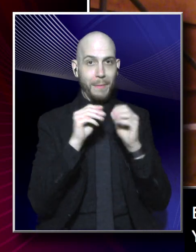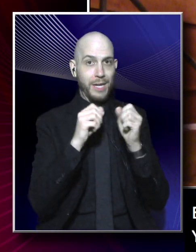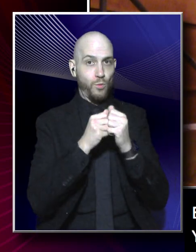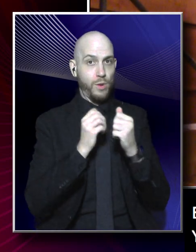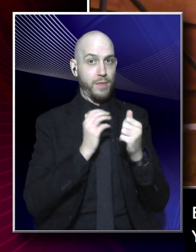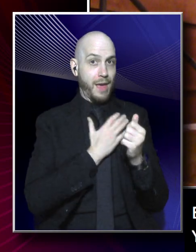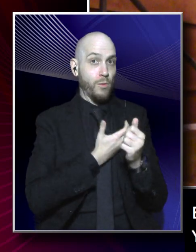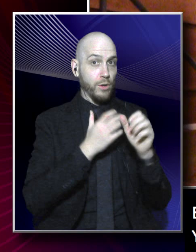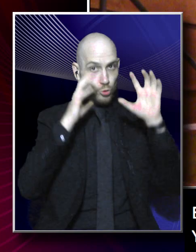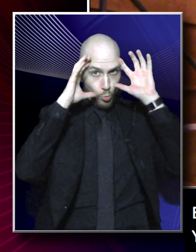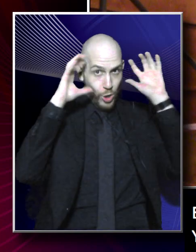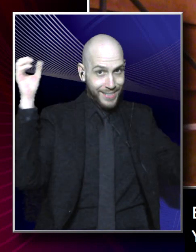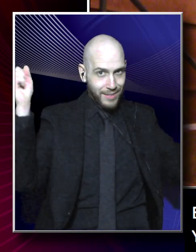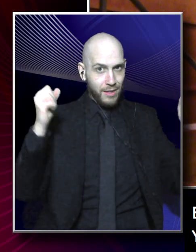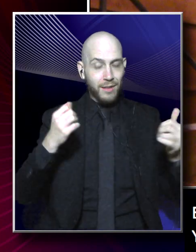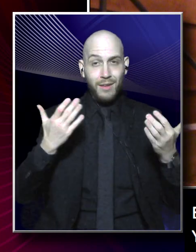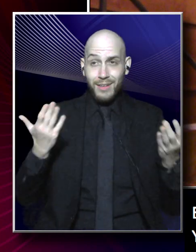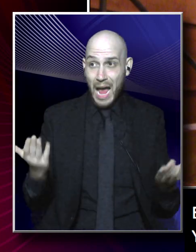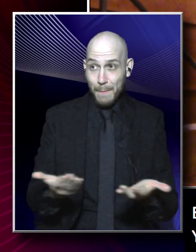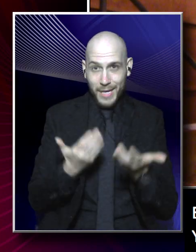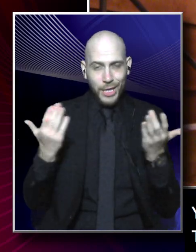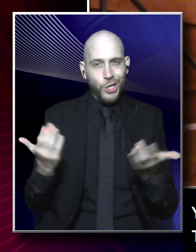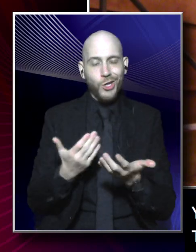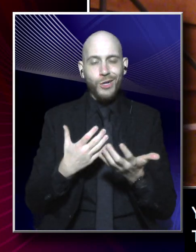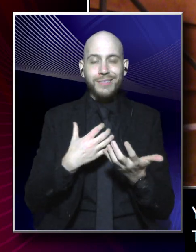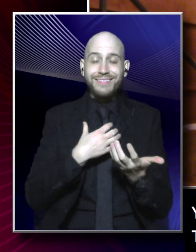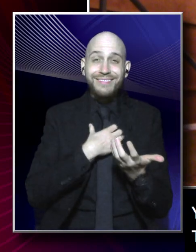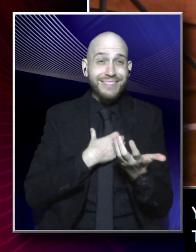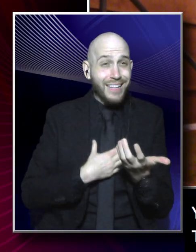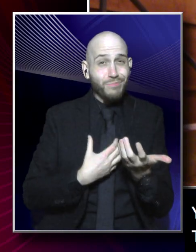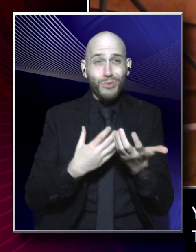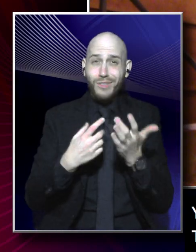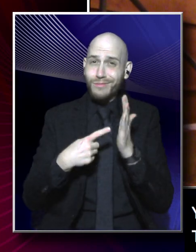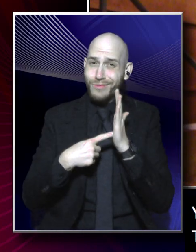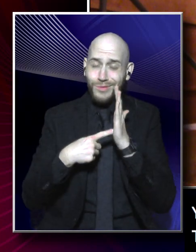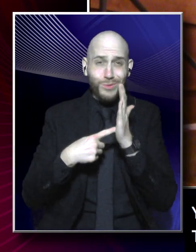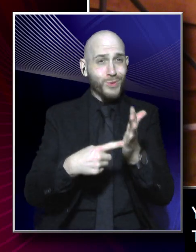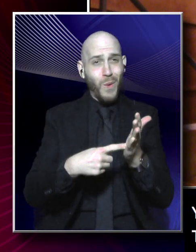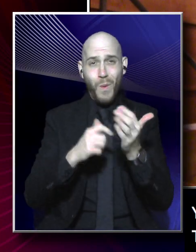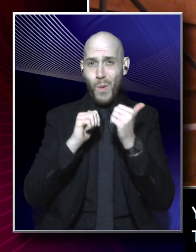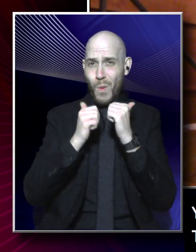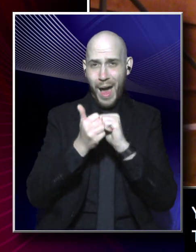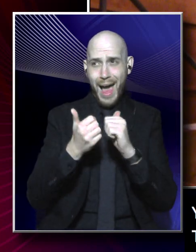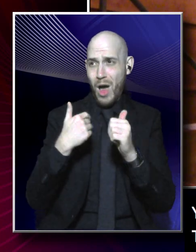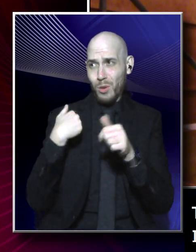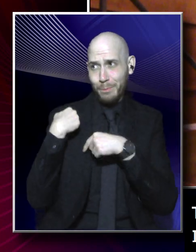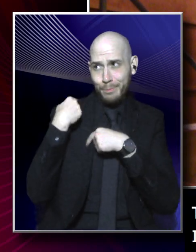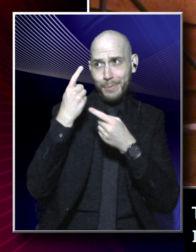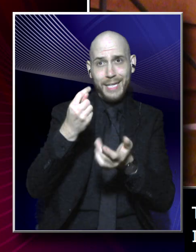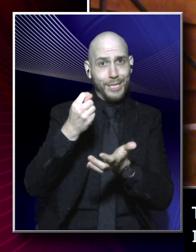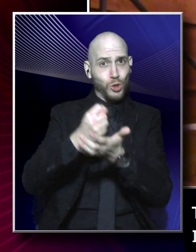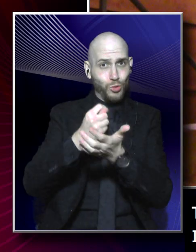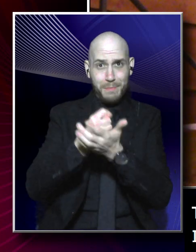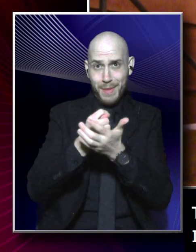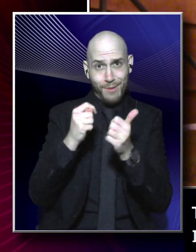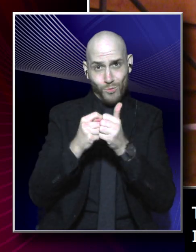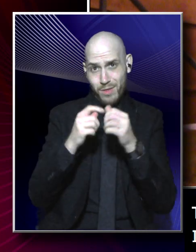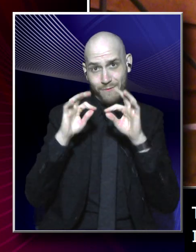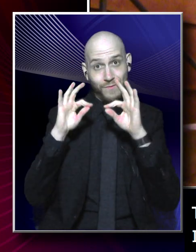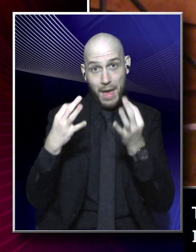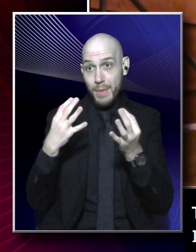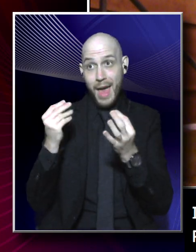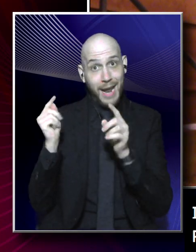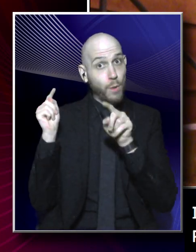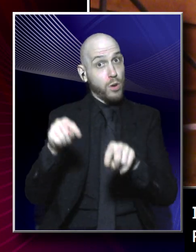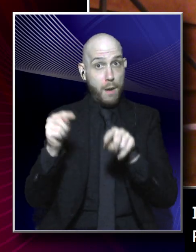desperation to convey my intent to treat this organization how I've been treated for 6 years, and I will be returning as often as possible until something